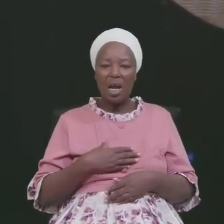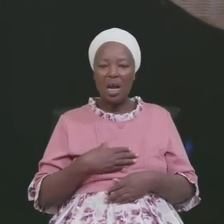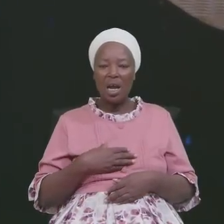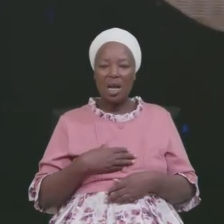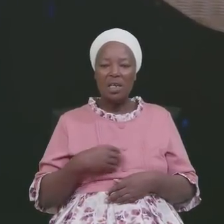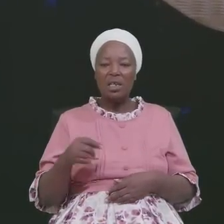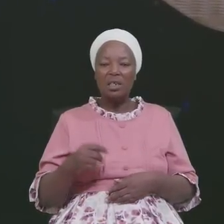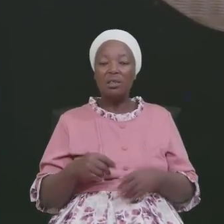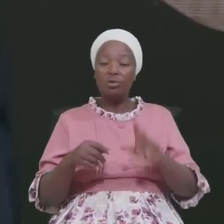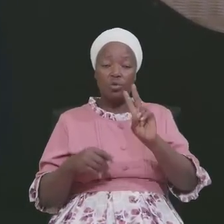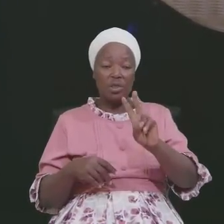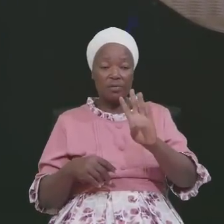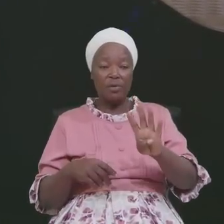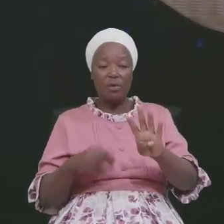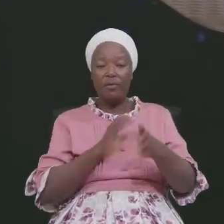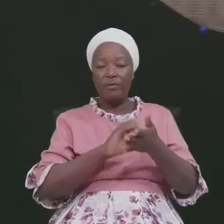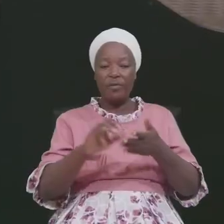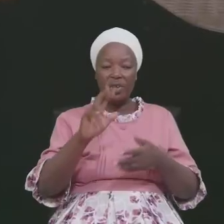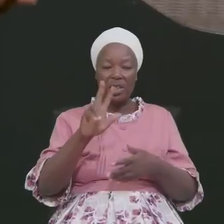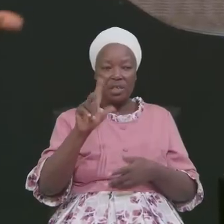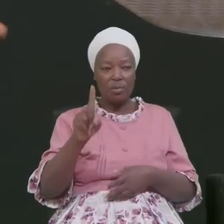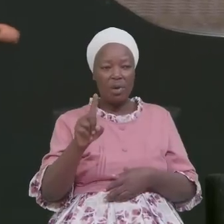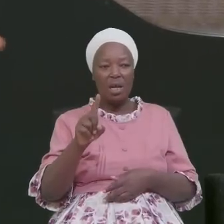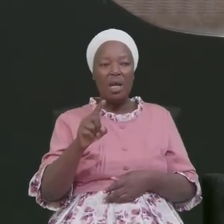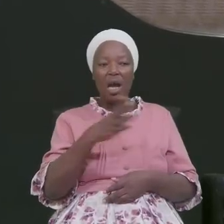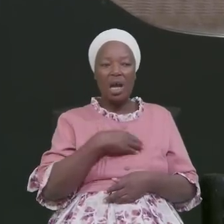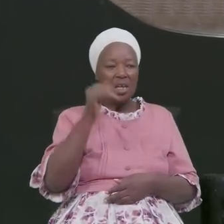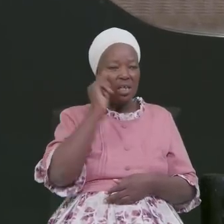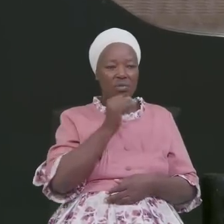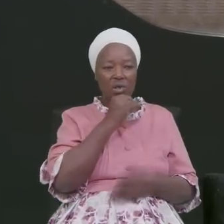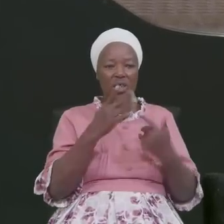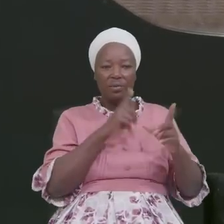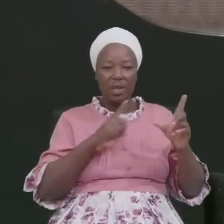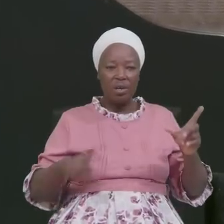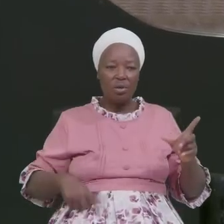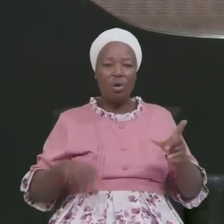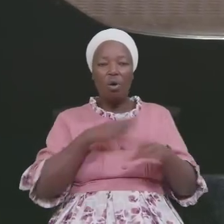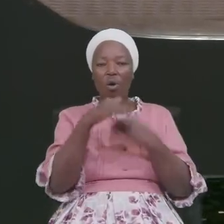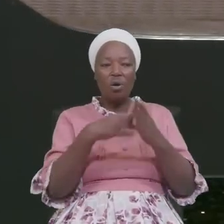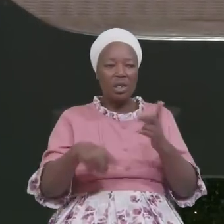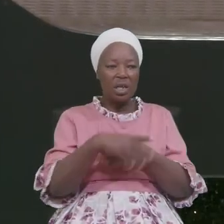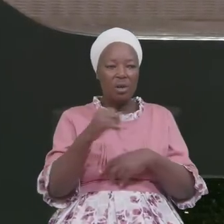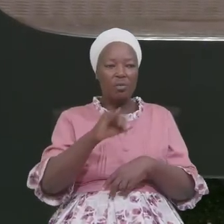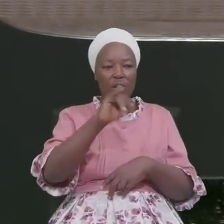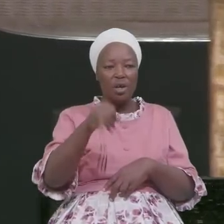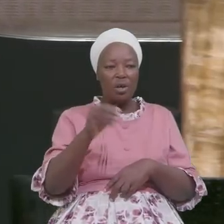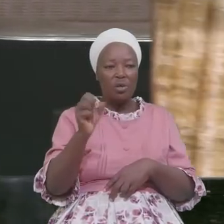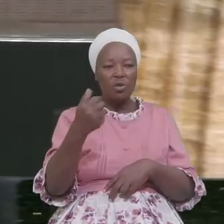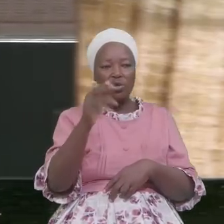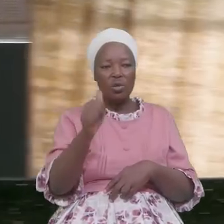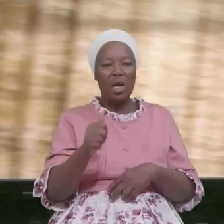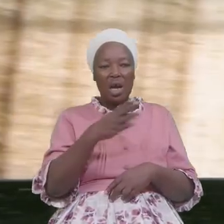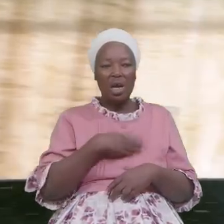the days of Joshua and all the days of the children of the elders that